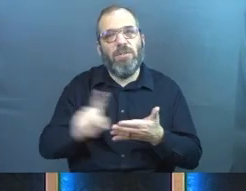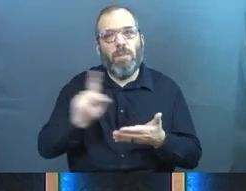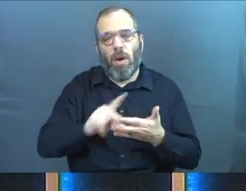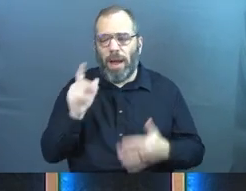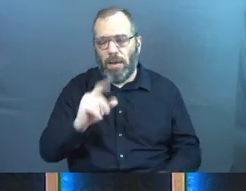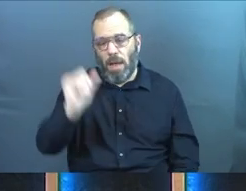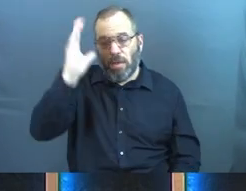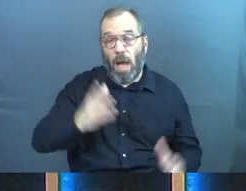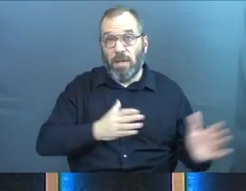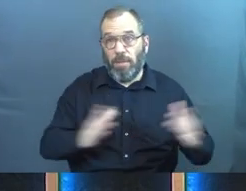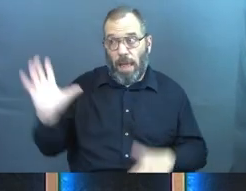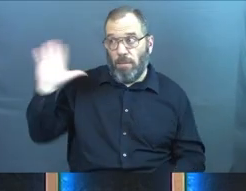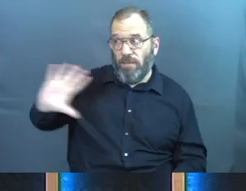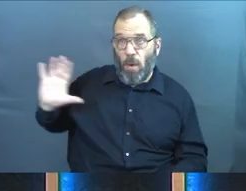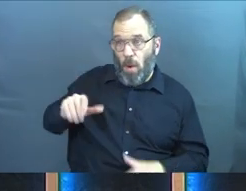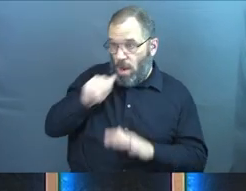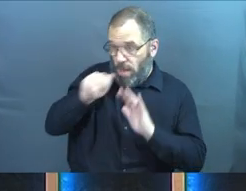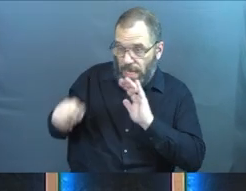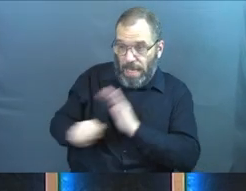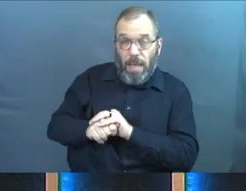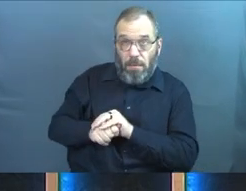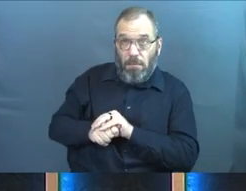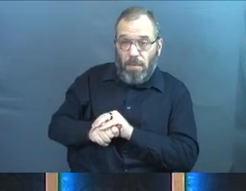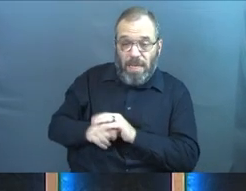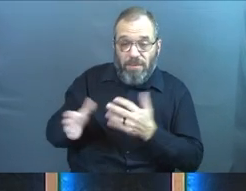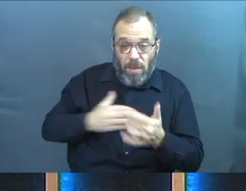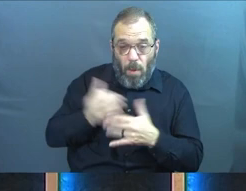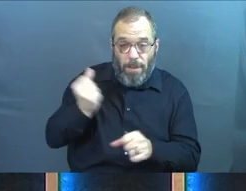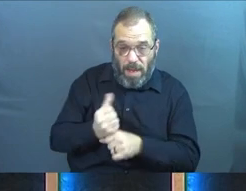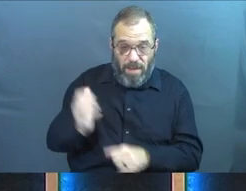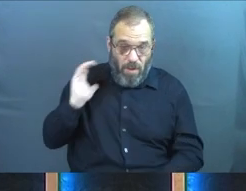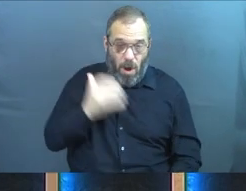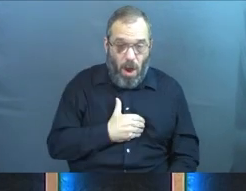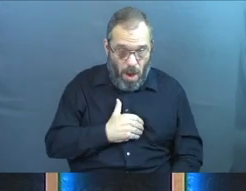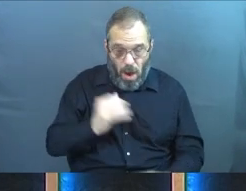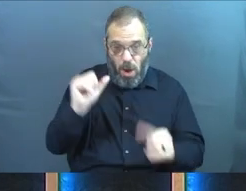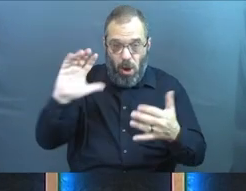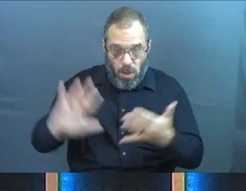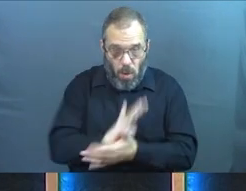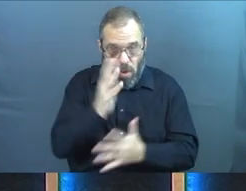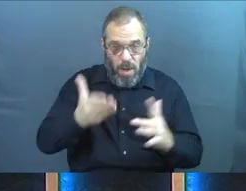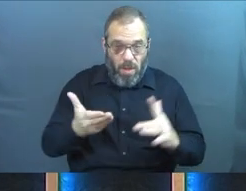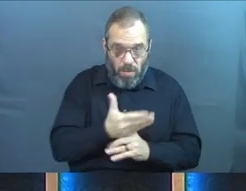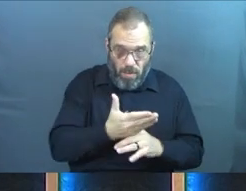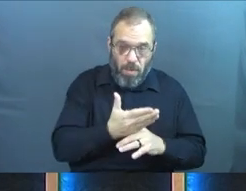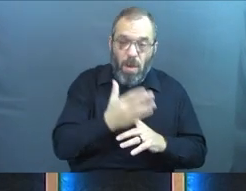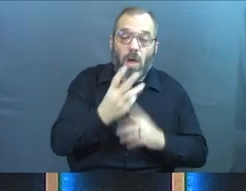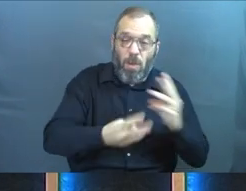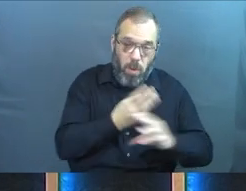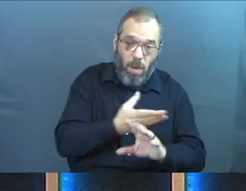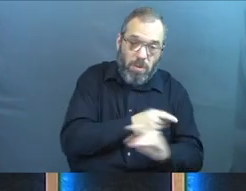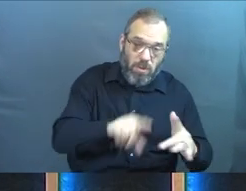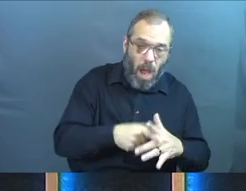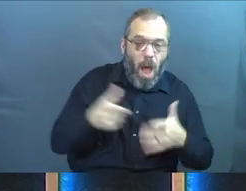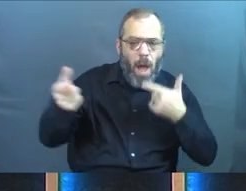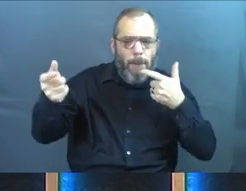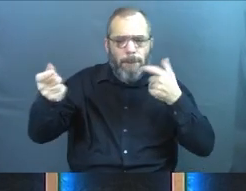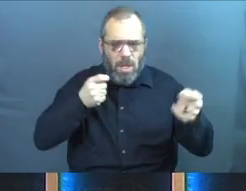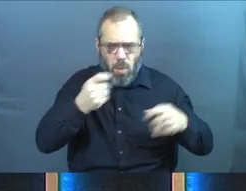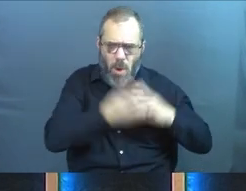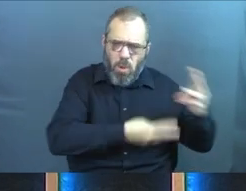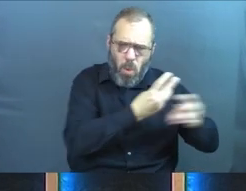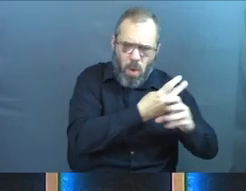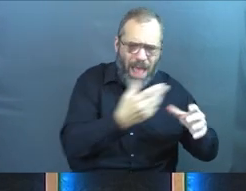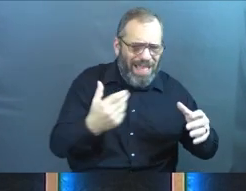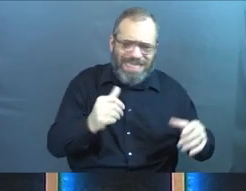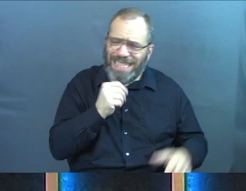says, God's plan that was previously hidden, even though he made it for our ultimate glory before the world began, but the rulers of this